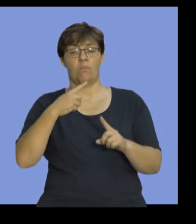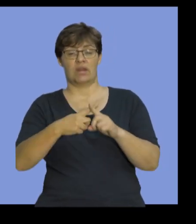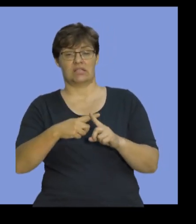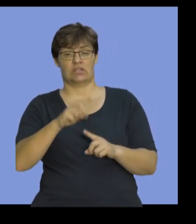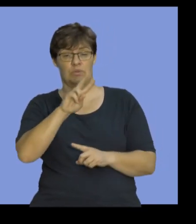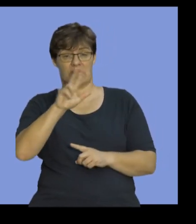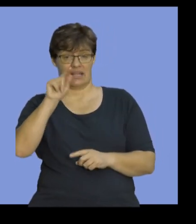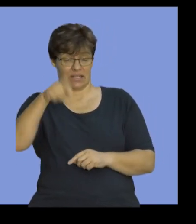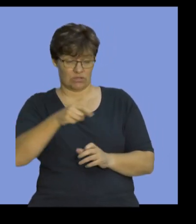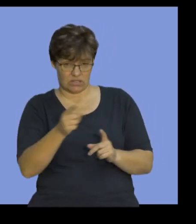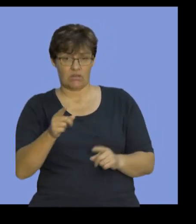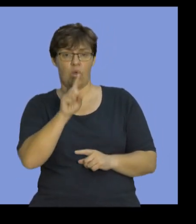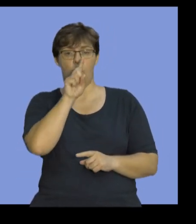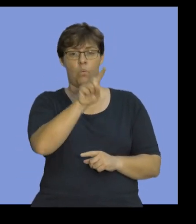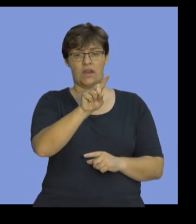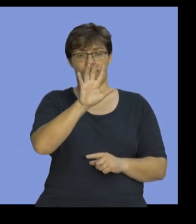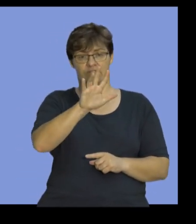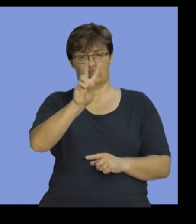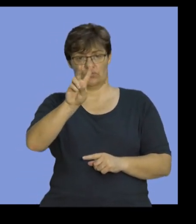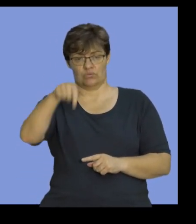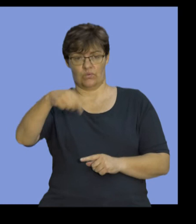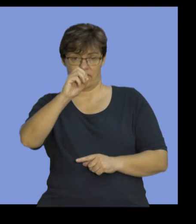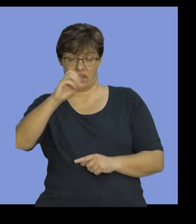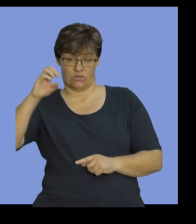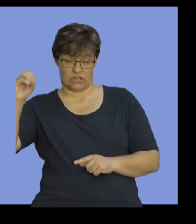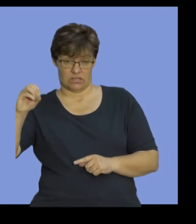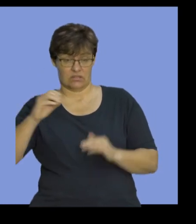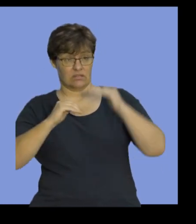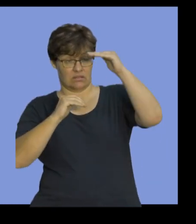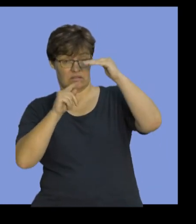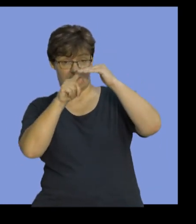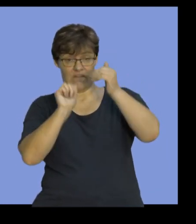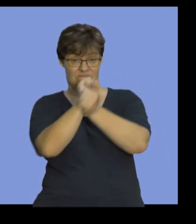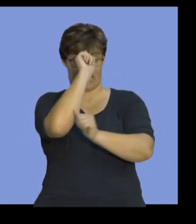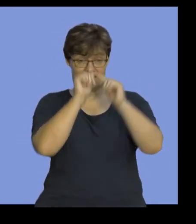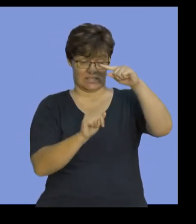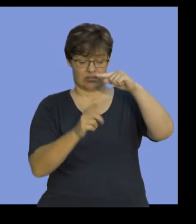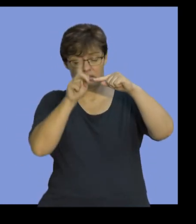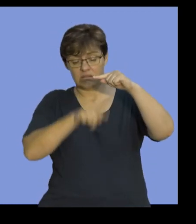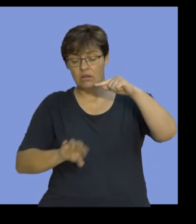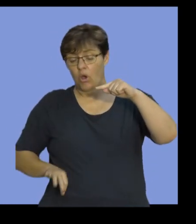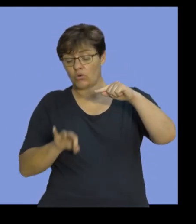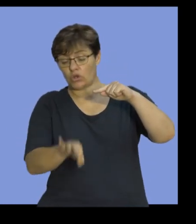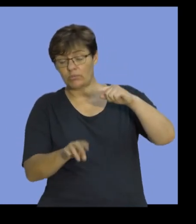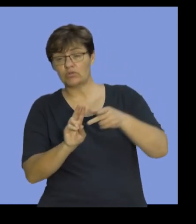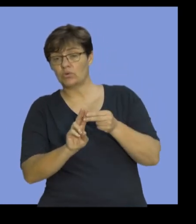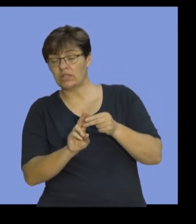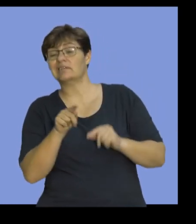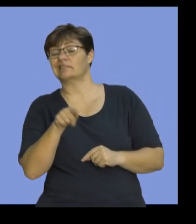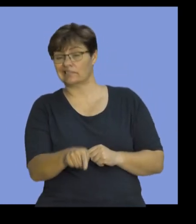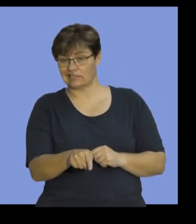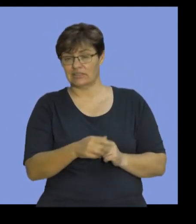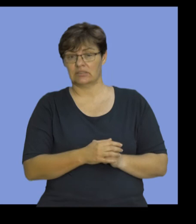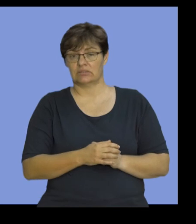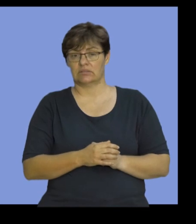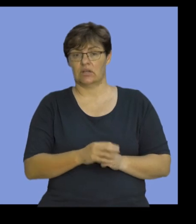give you 152,000, right? That's your total fixed cost. What's your contribution per unit? My contribution